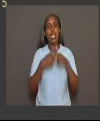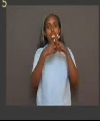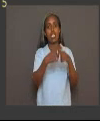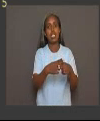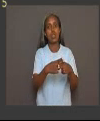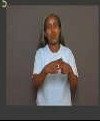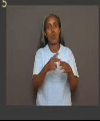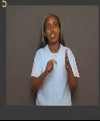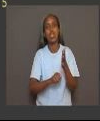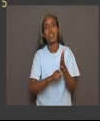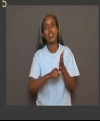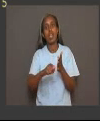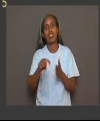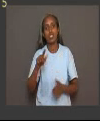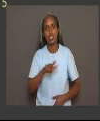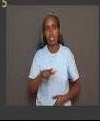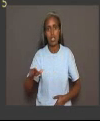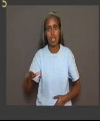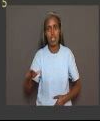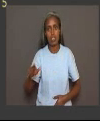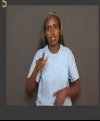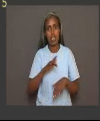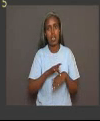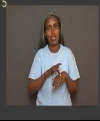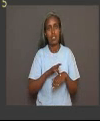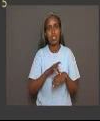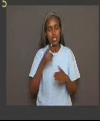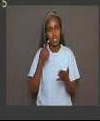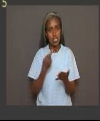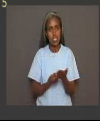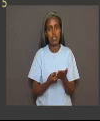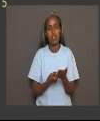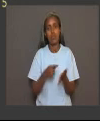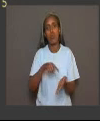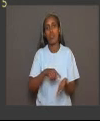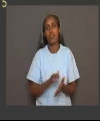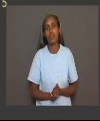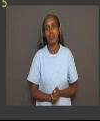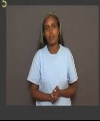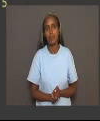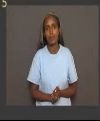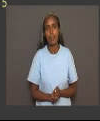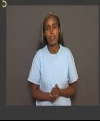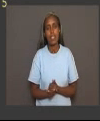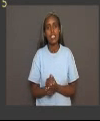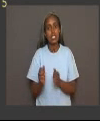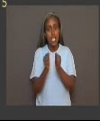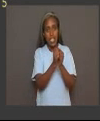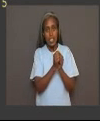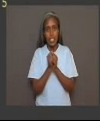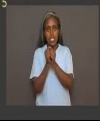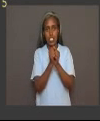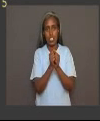called a tangent line at that point. The intersection